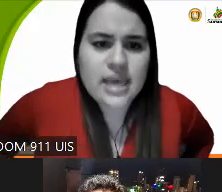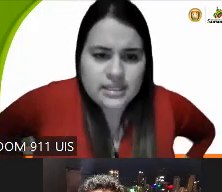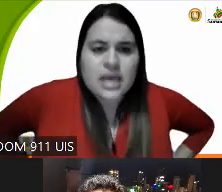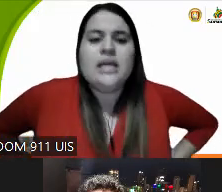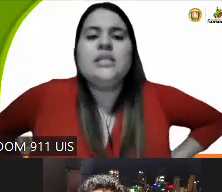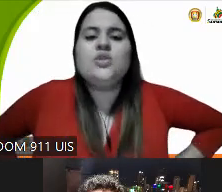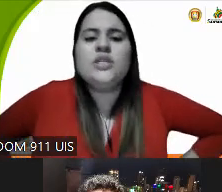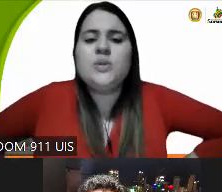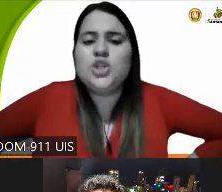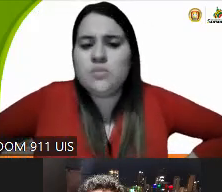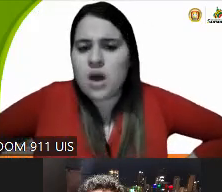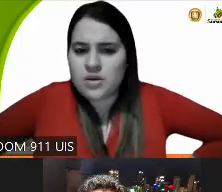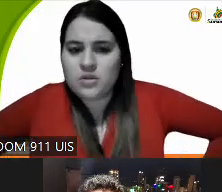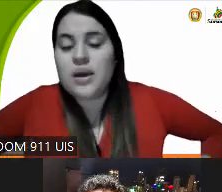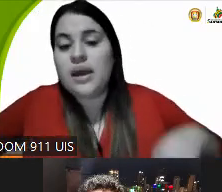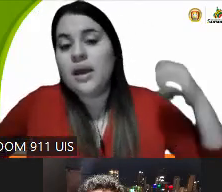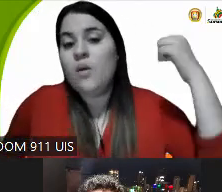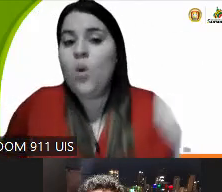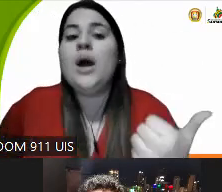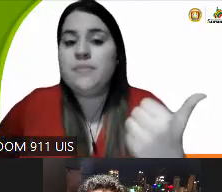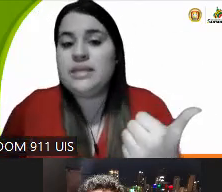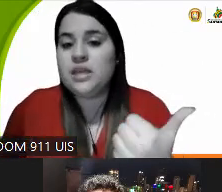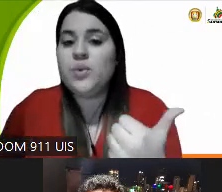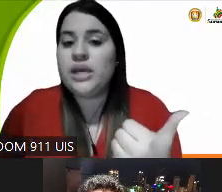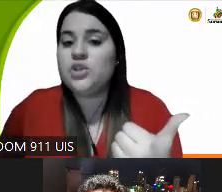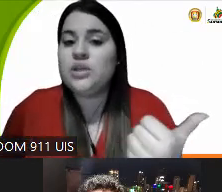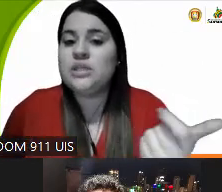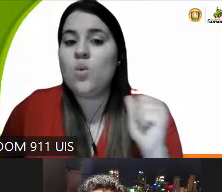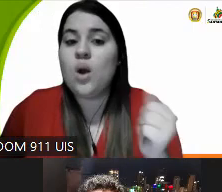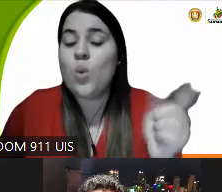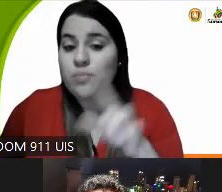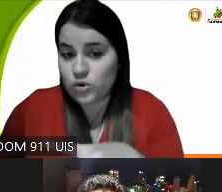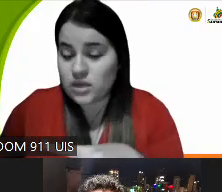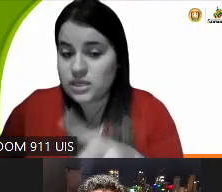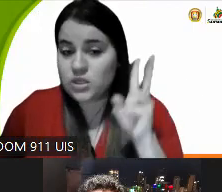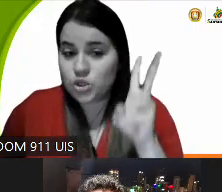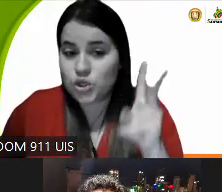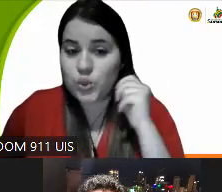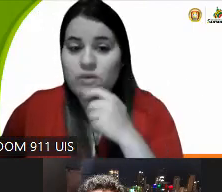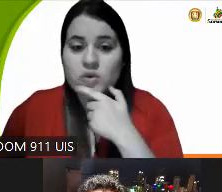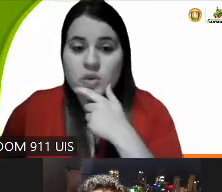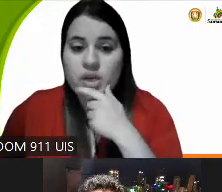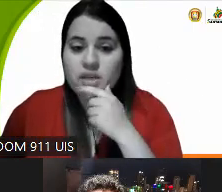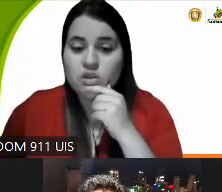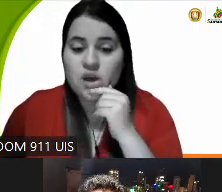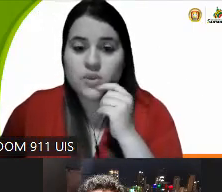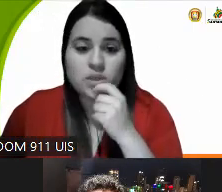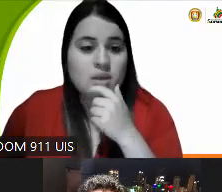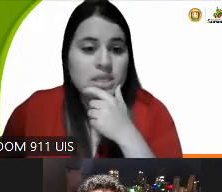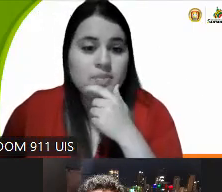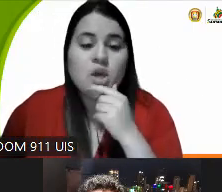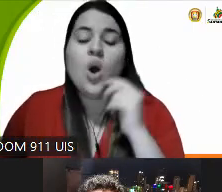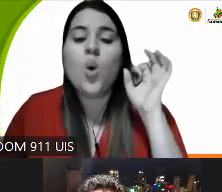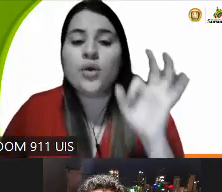one. It says the transmission model. 1 means that communication is a one-way process. 2 involves communication